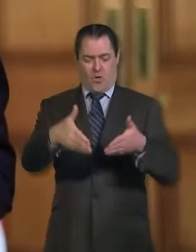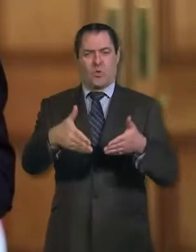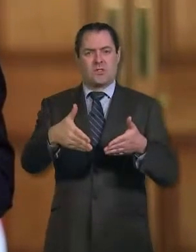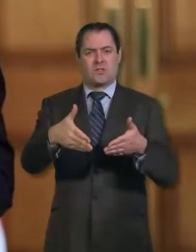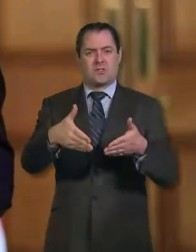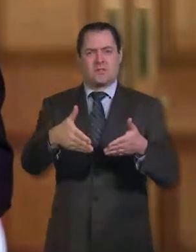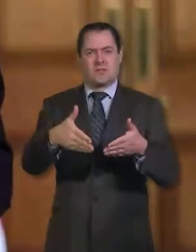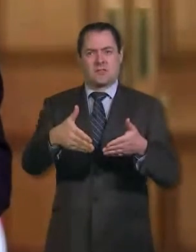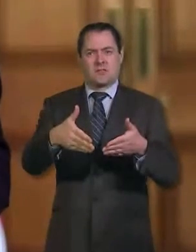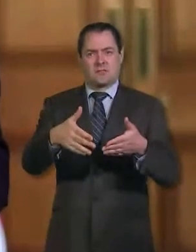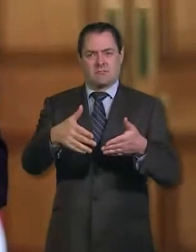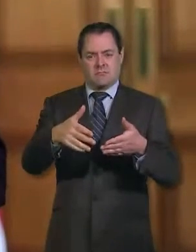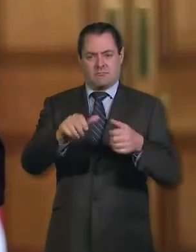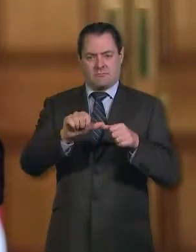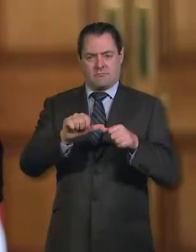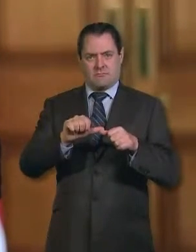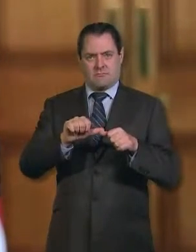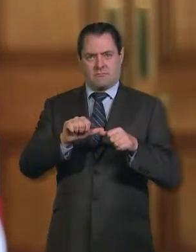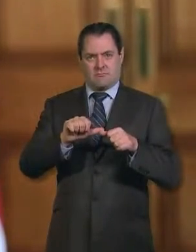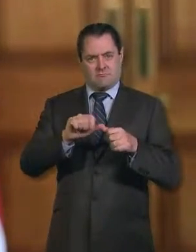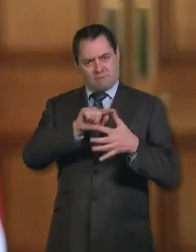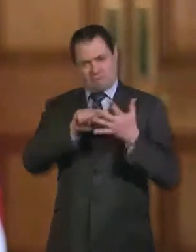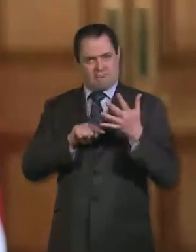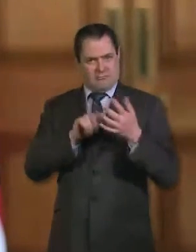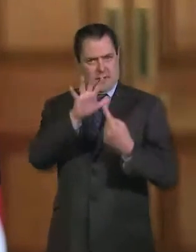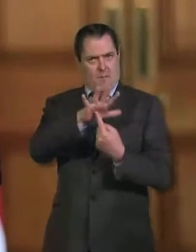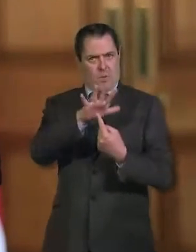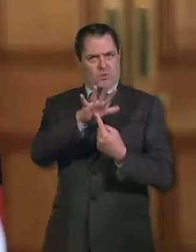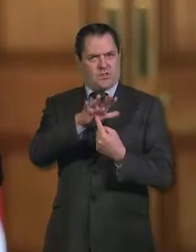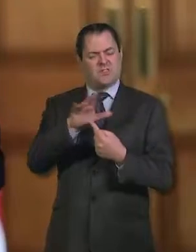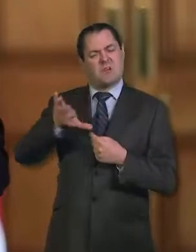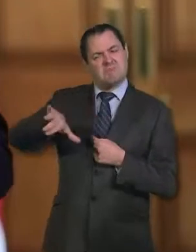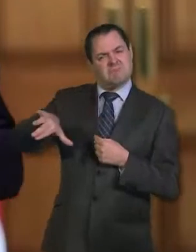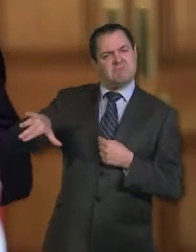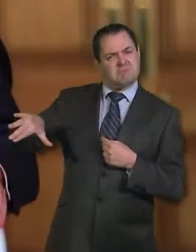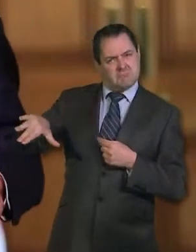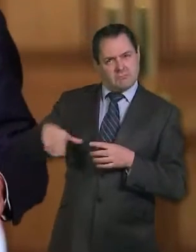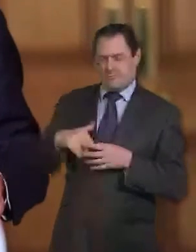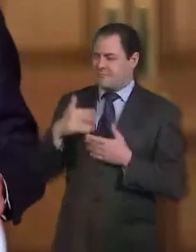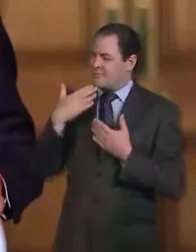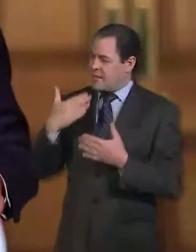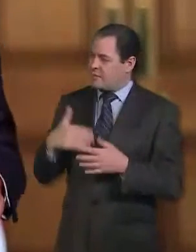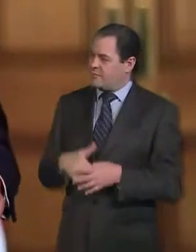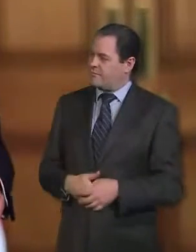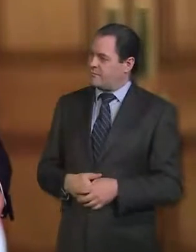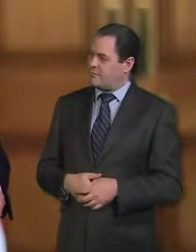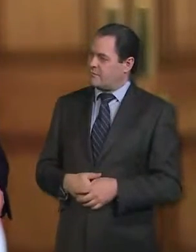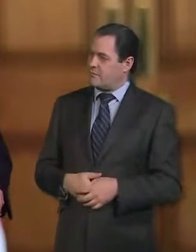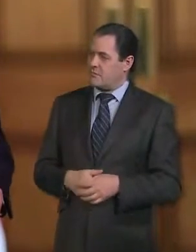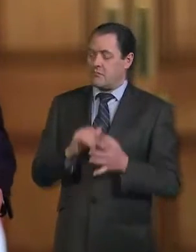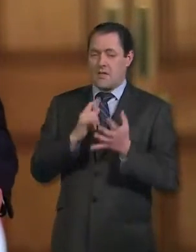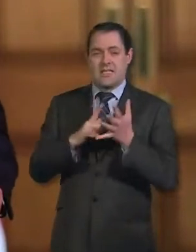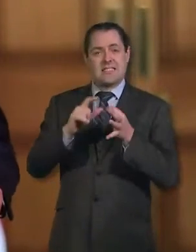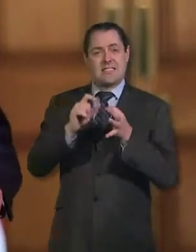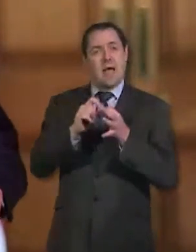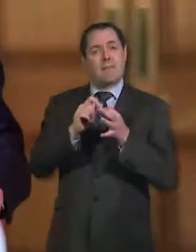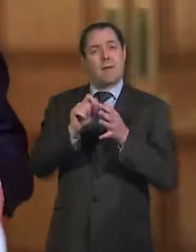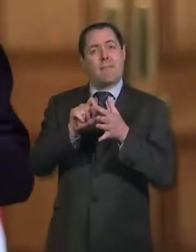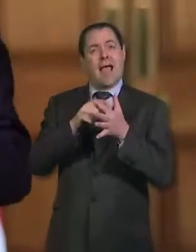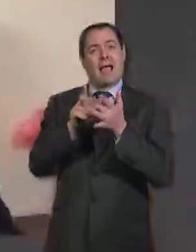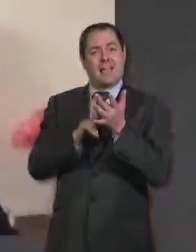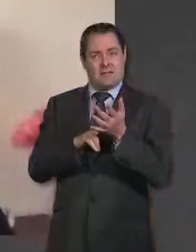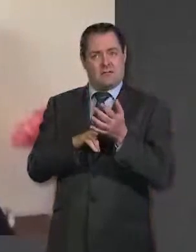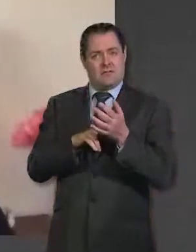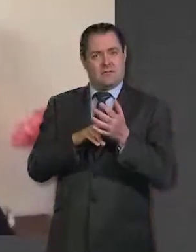other important things that we need to do as well. Thanks very much. Seb Payne from the FT. Thank you very much,